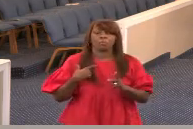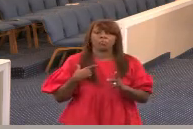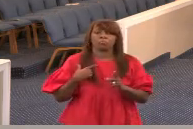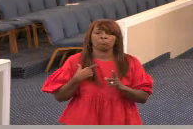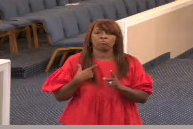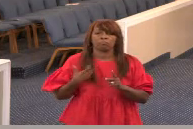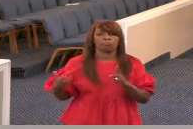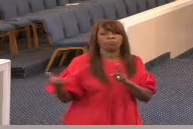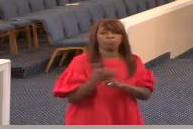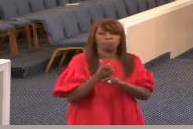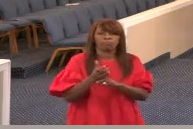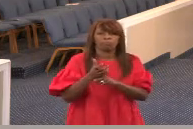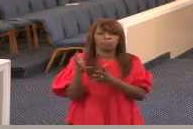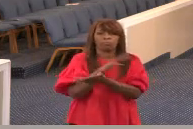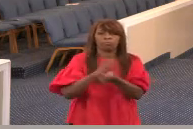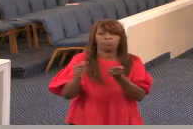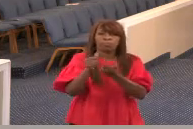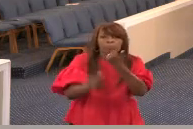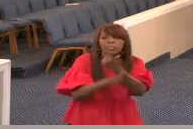is coming.